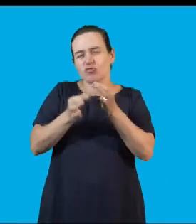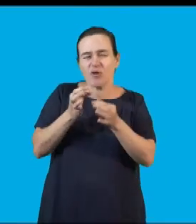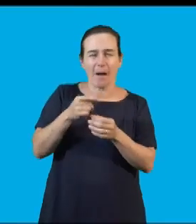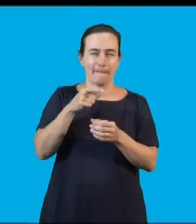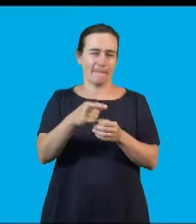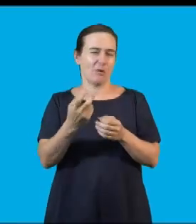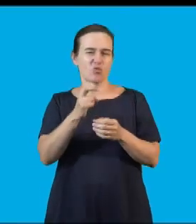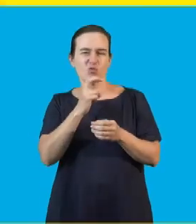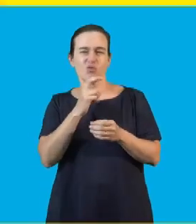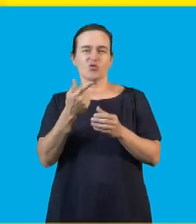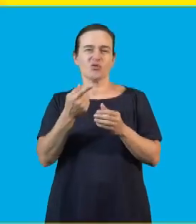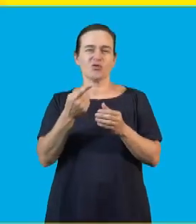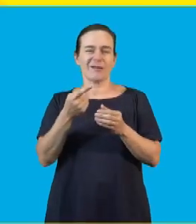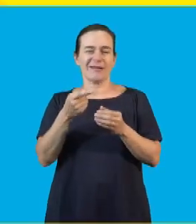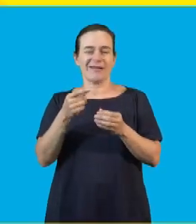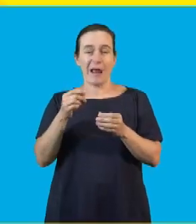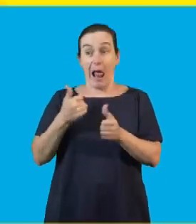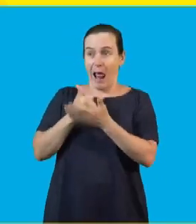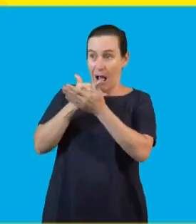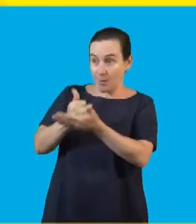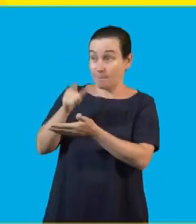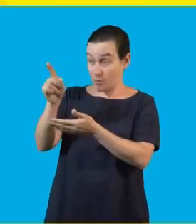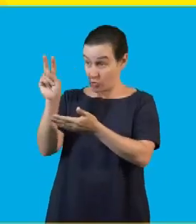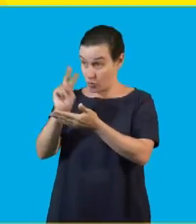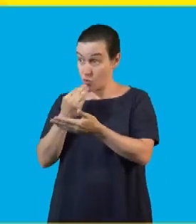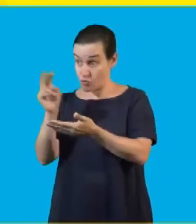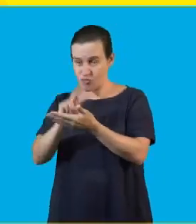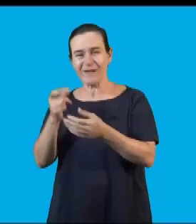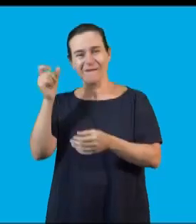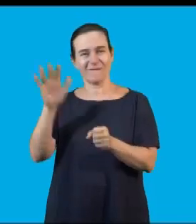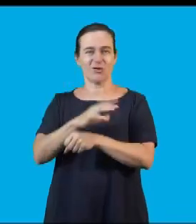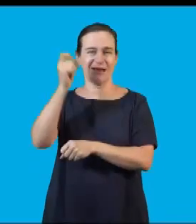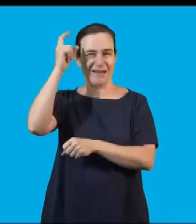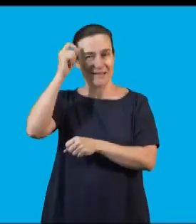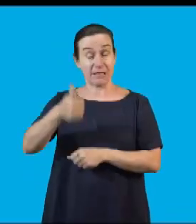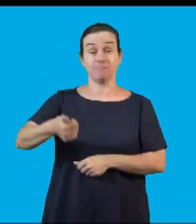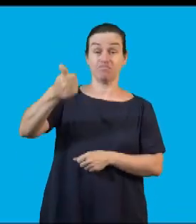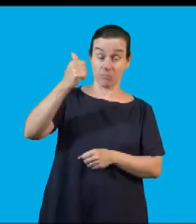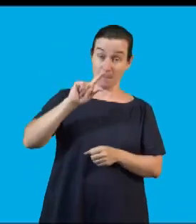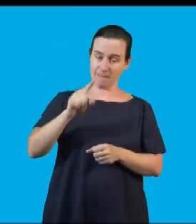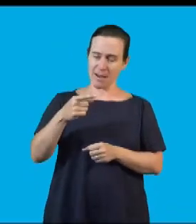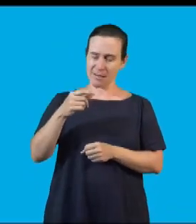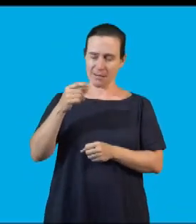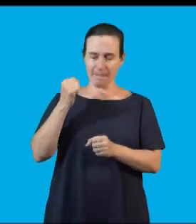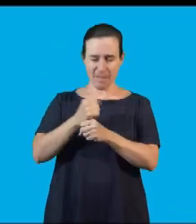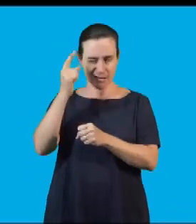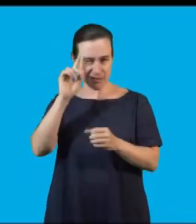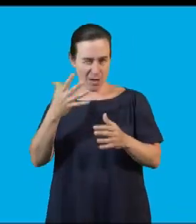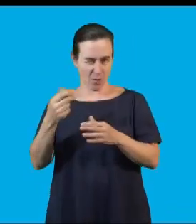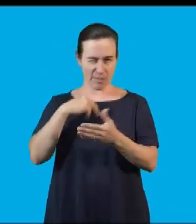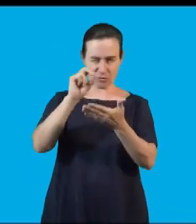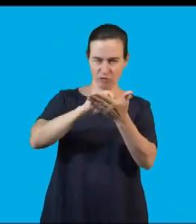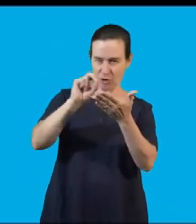use descriptive writing to enhance what you are saying. Always structure your writing logically,